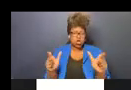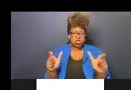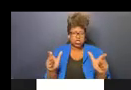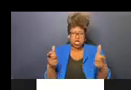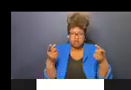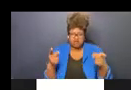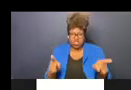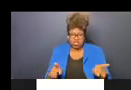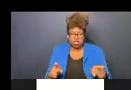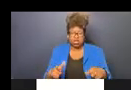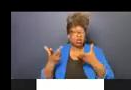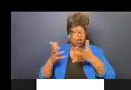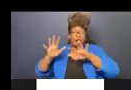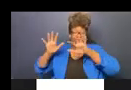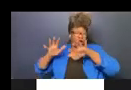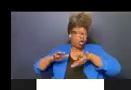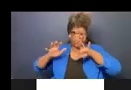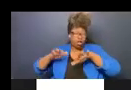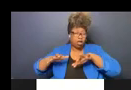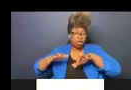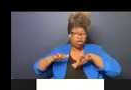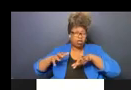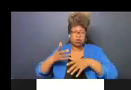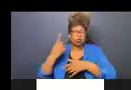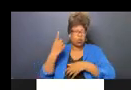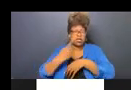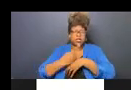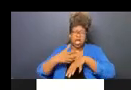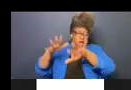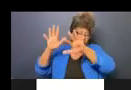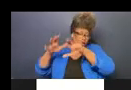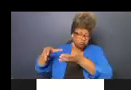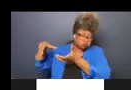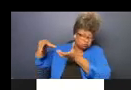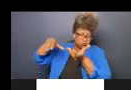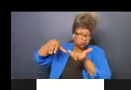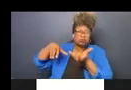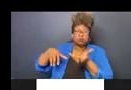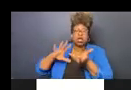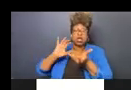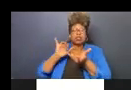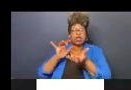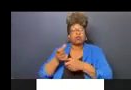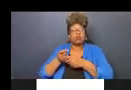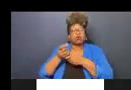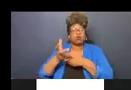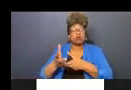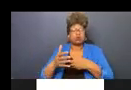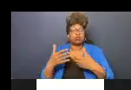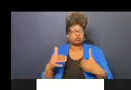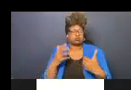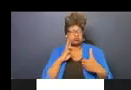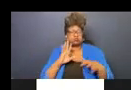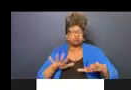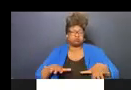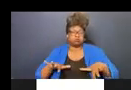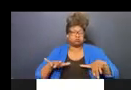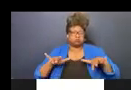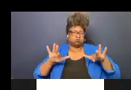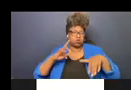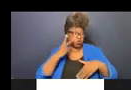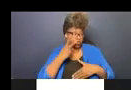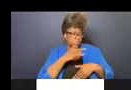over a short period of just one day. And so this is going to cause quite a bit of flooding, as you can see on this